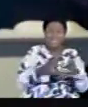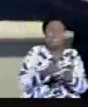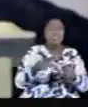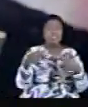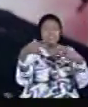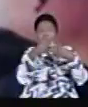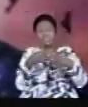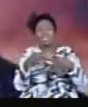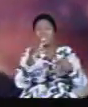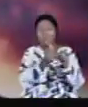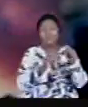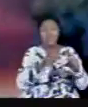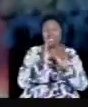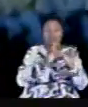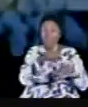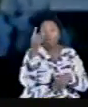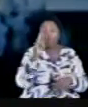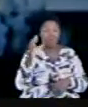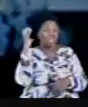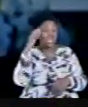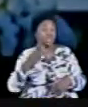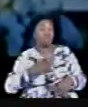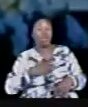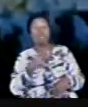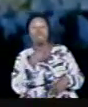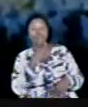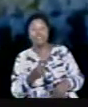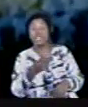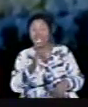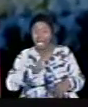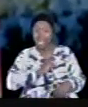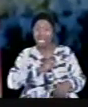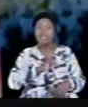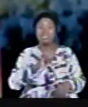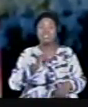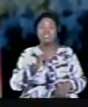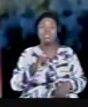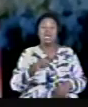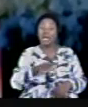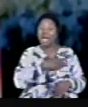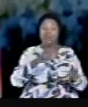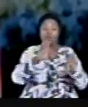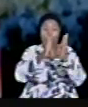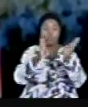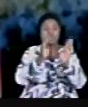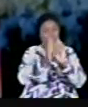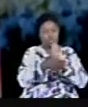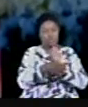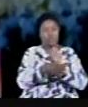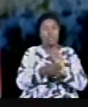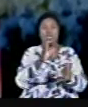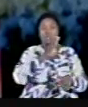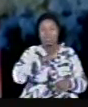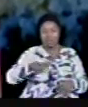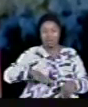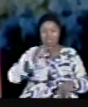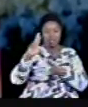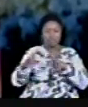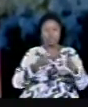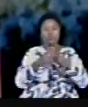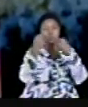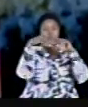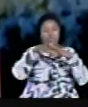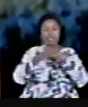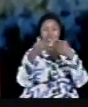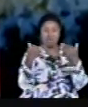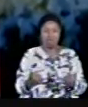If anyone hears my voice and he opens the door, Christ is ready to come in now. Heads bowed